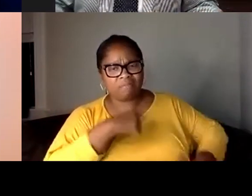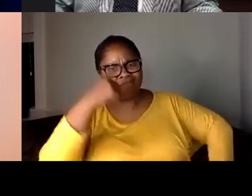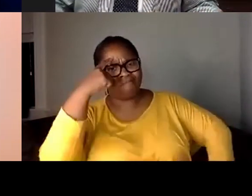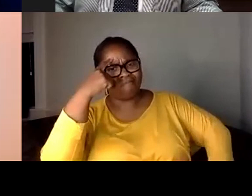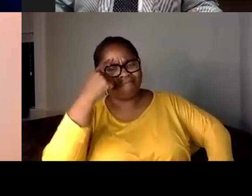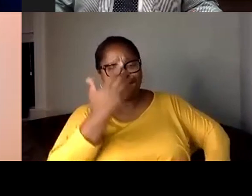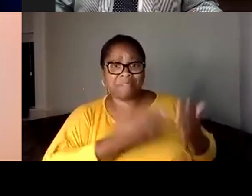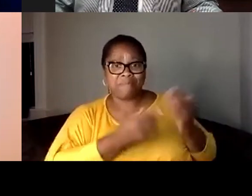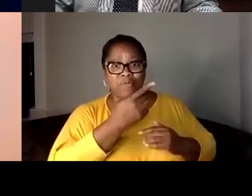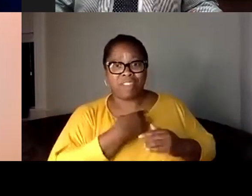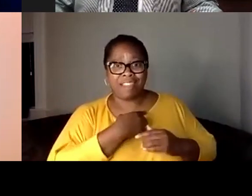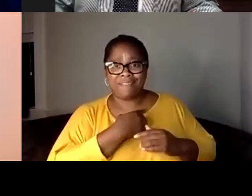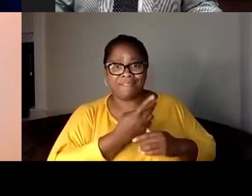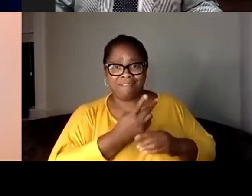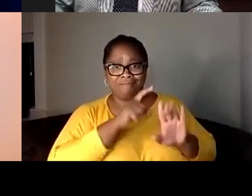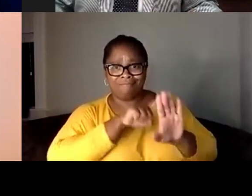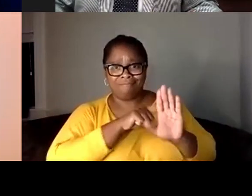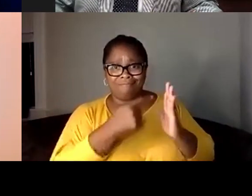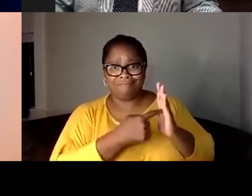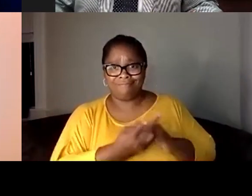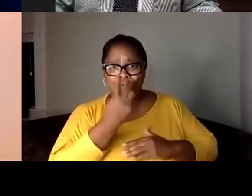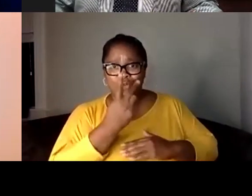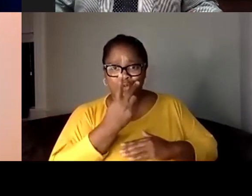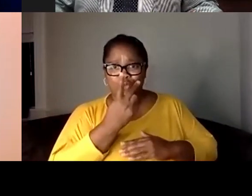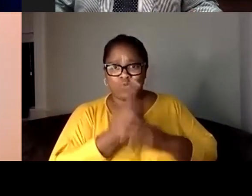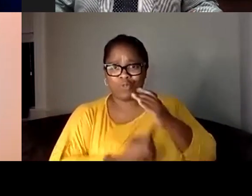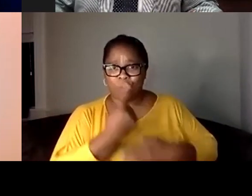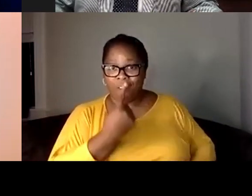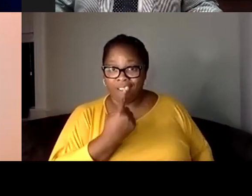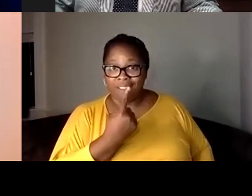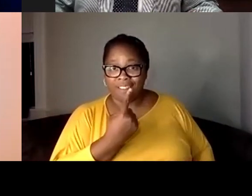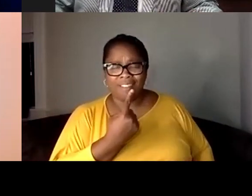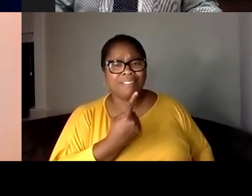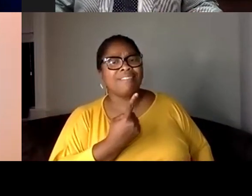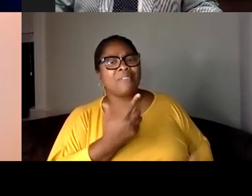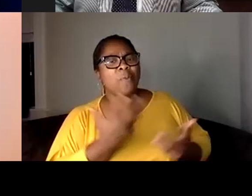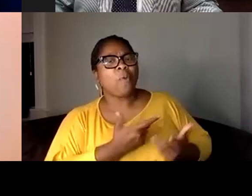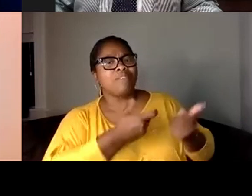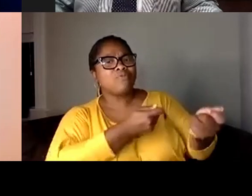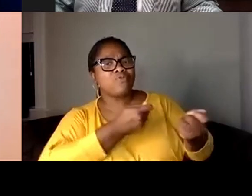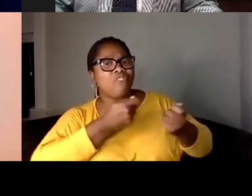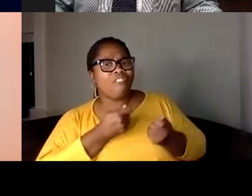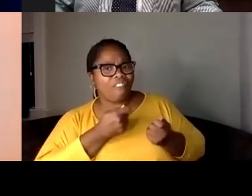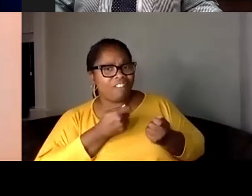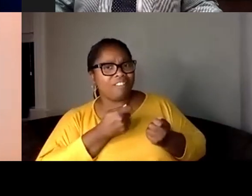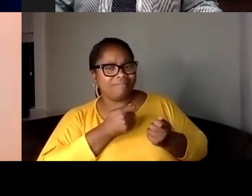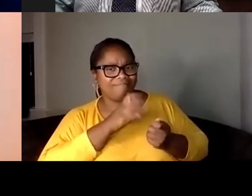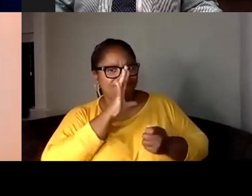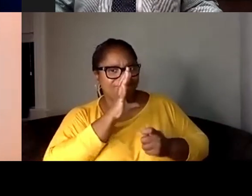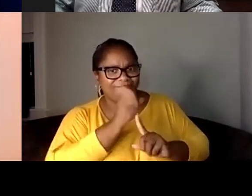dual position, right? Well, What brought you into this? And I know that you